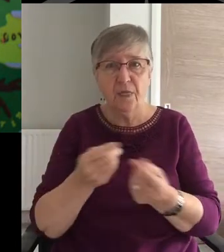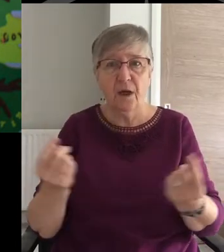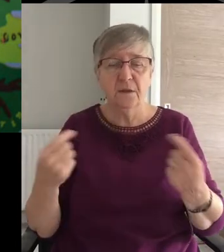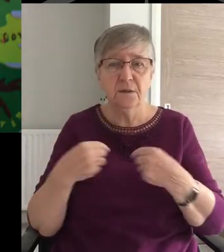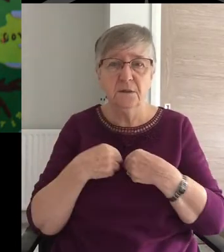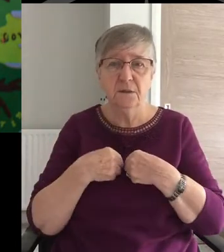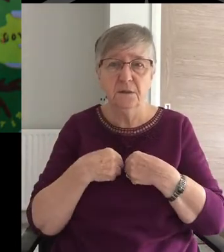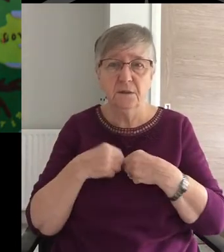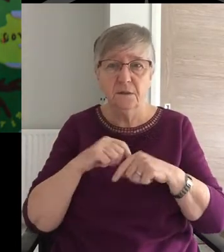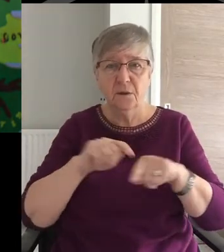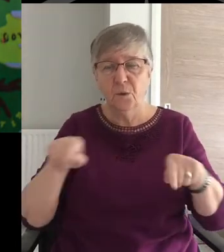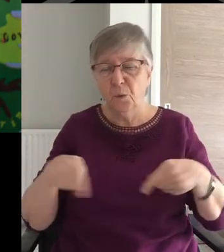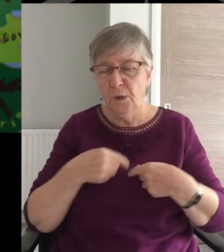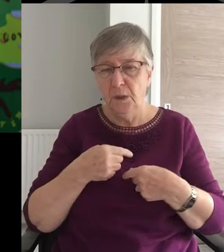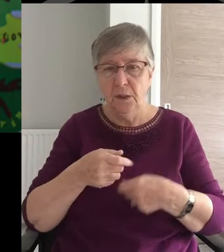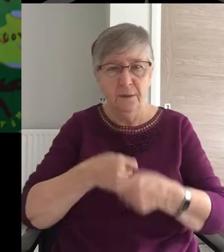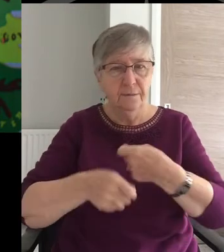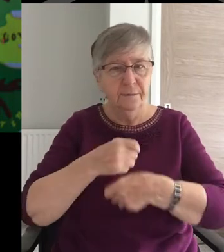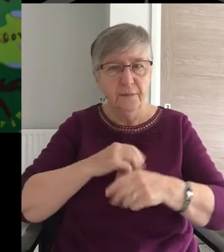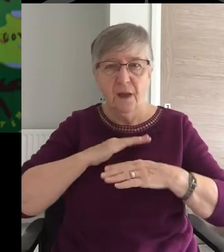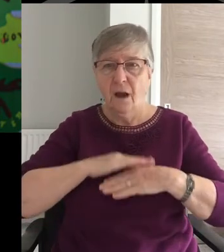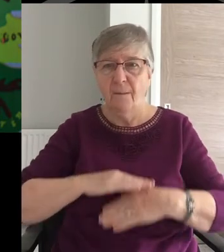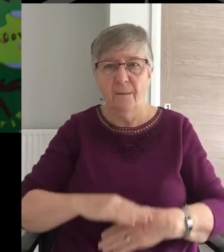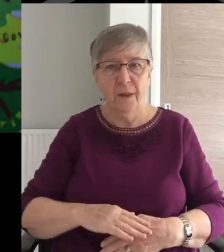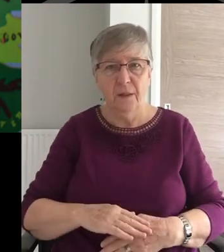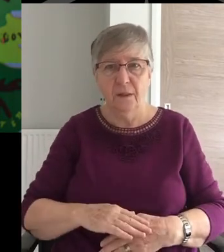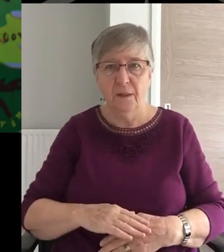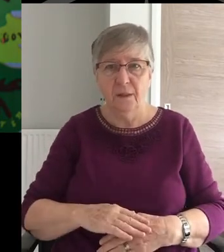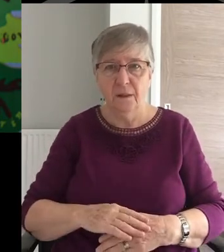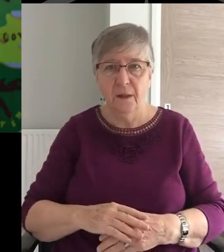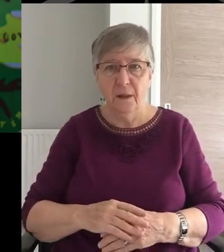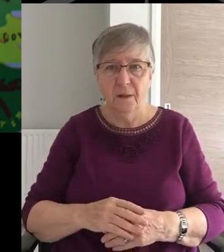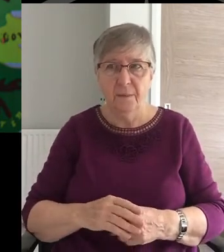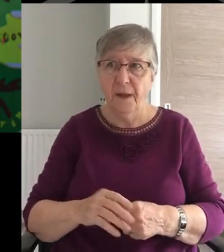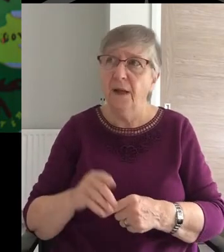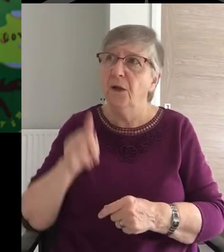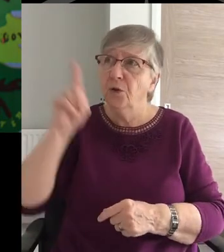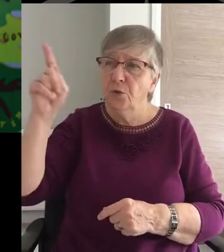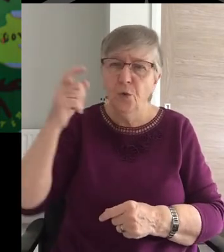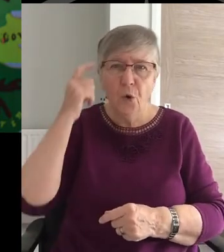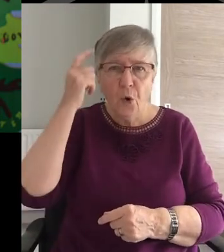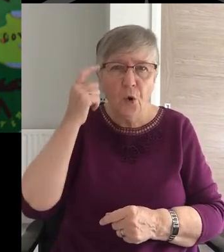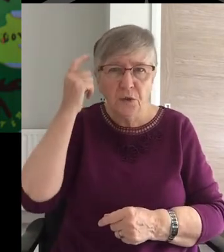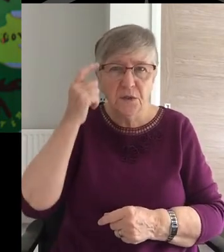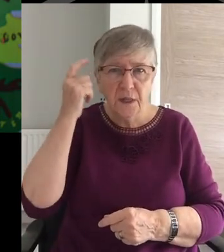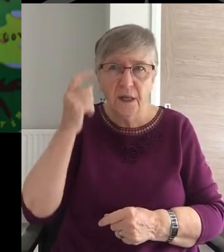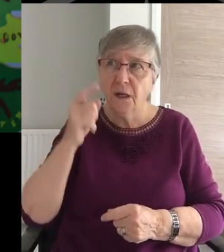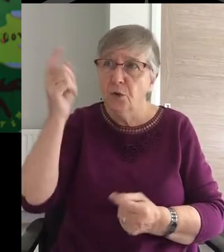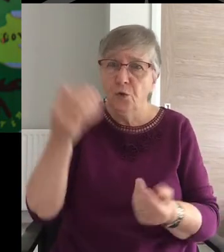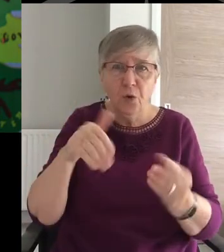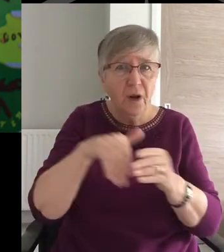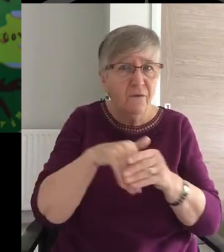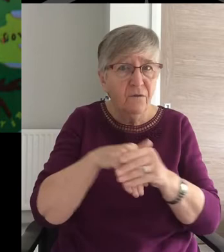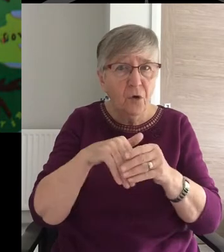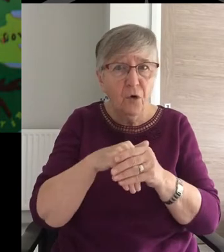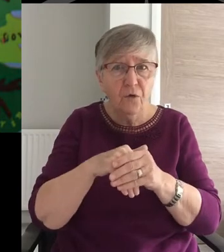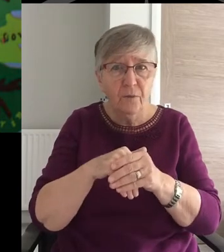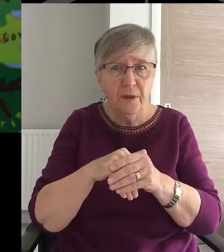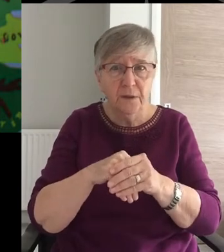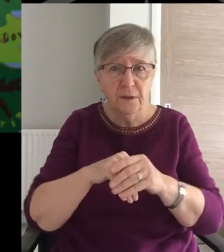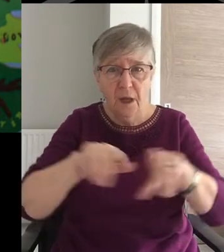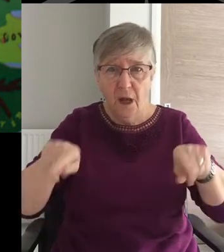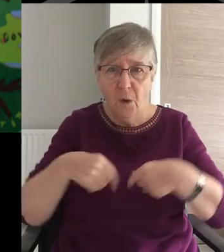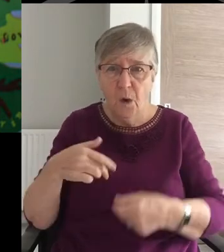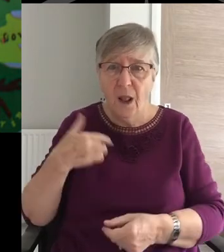Lord God, we are humbled by a sense of your great concern and your involvement in our daily concerns